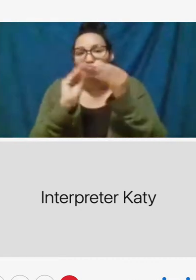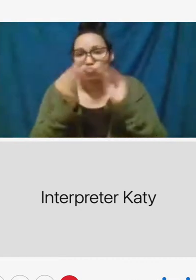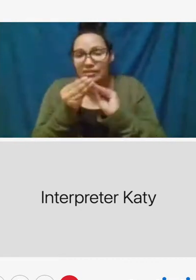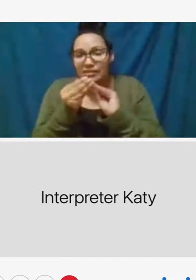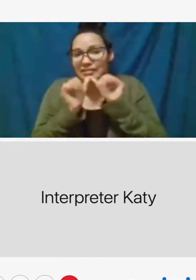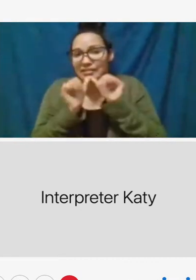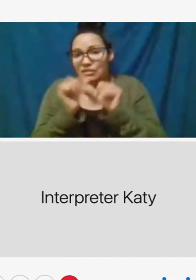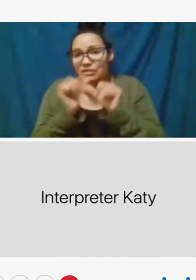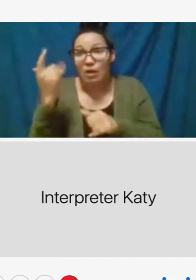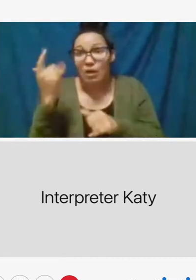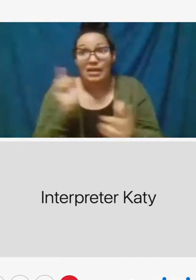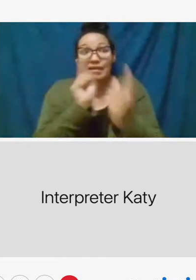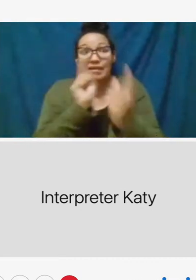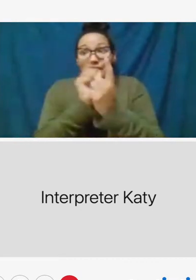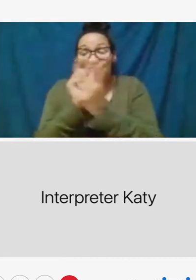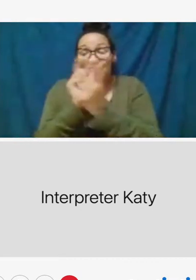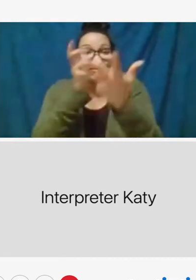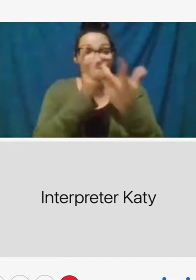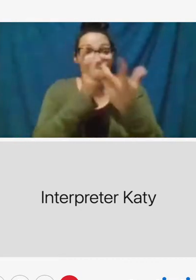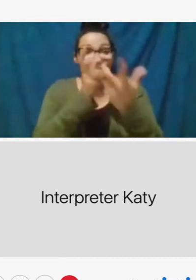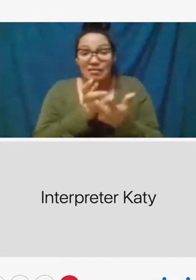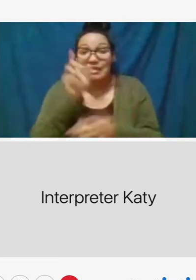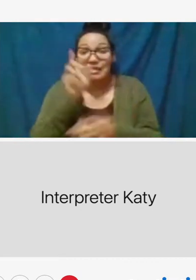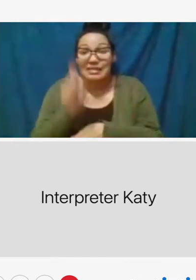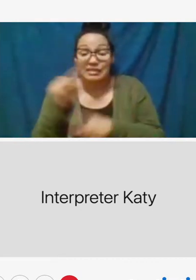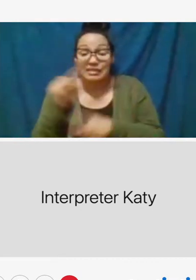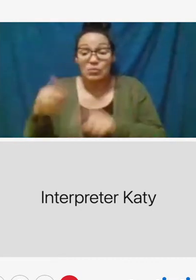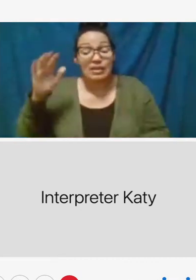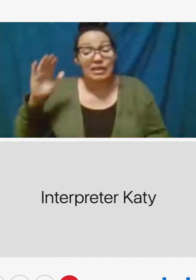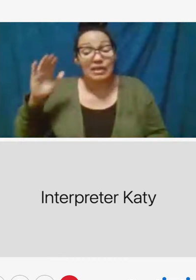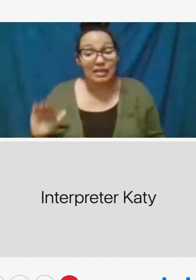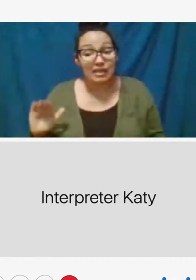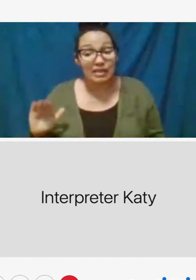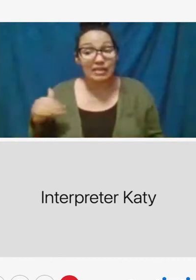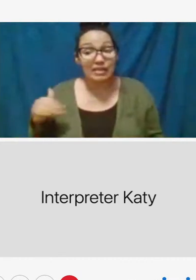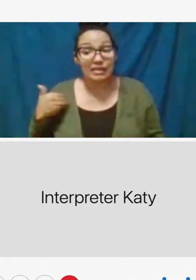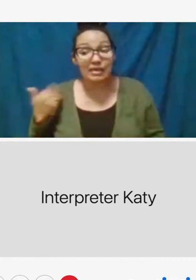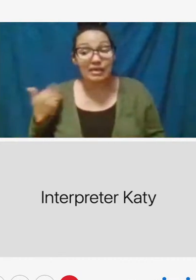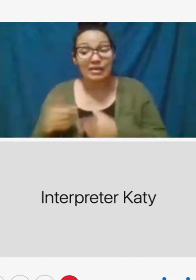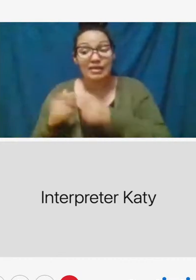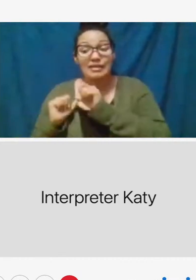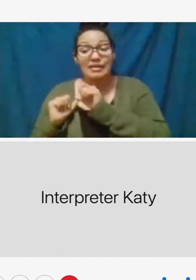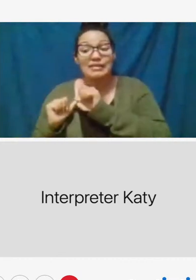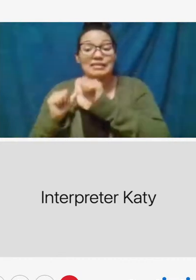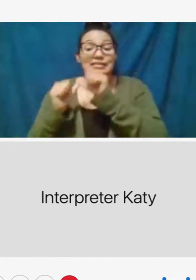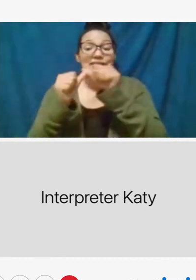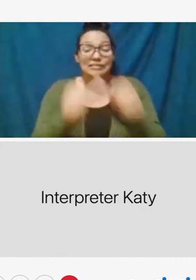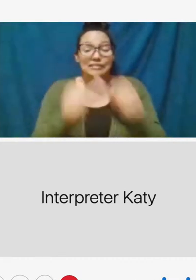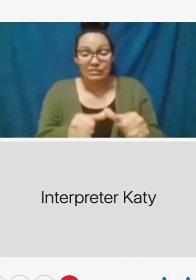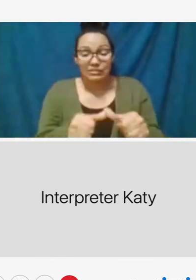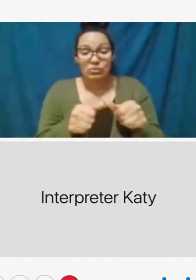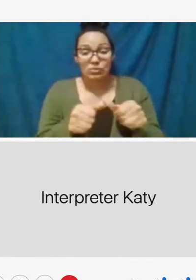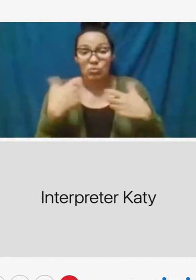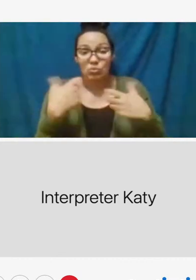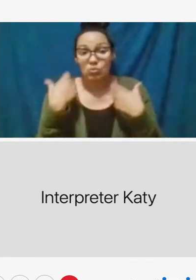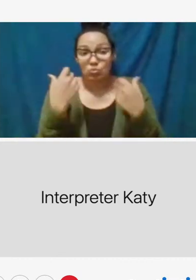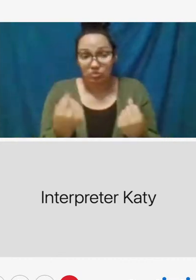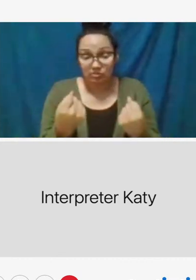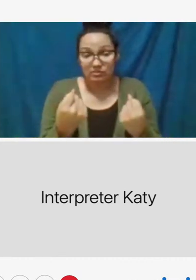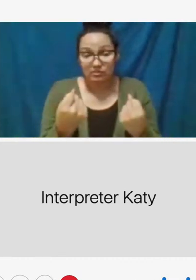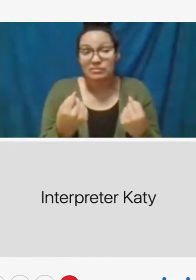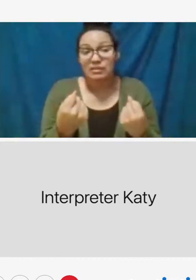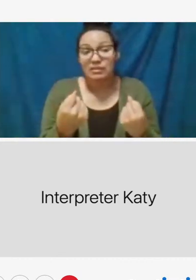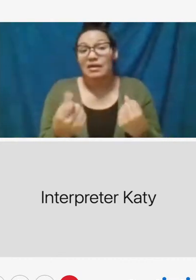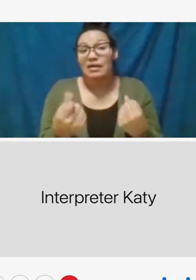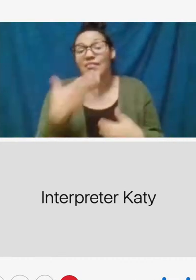these kids when they're little and continue that up through a Wellness Center NOC M and I just thank you from the bottom of my